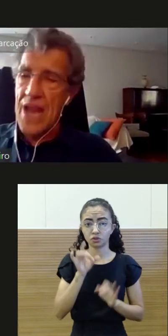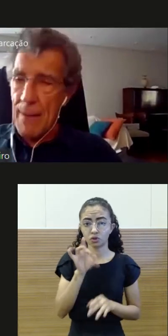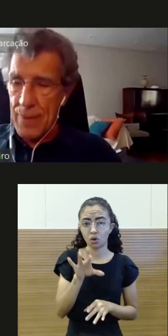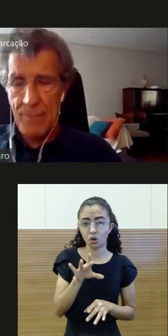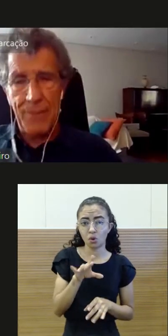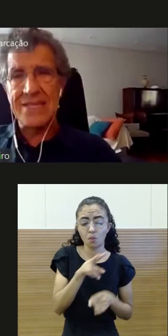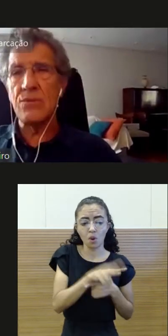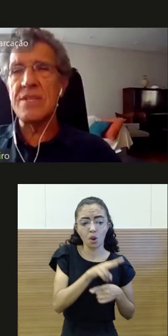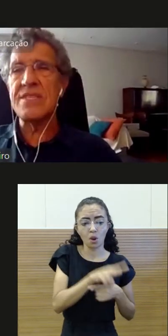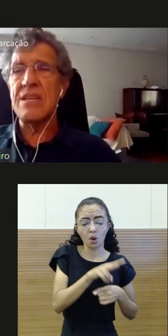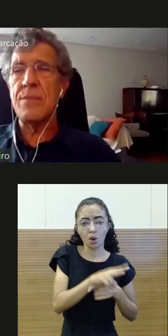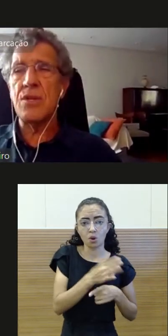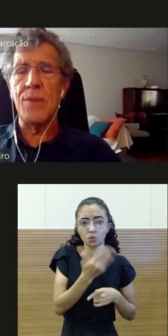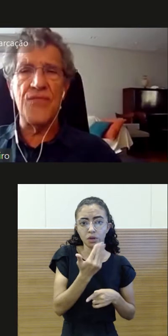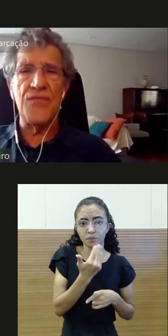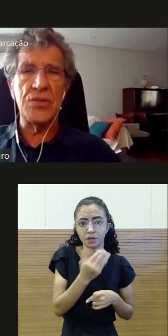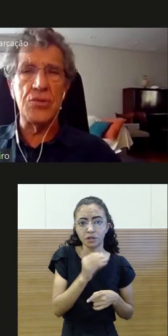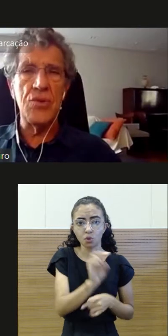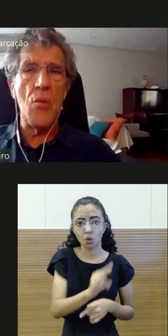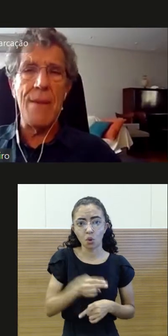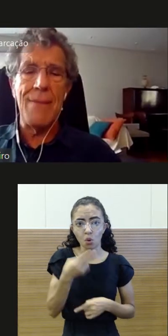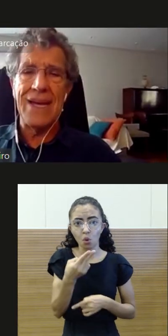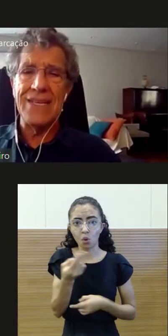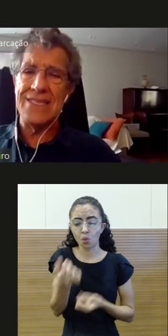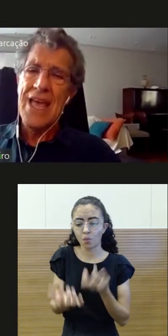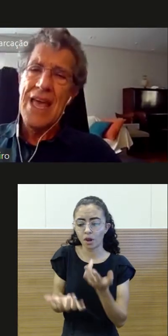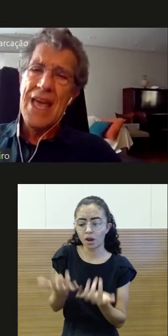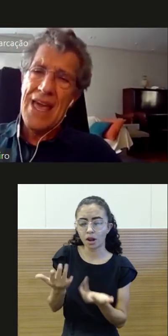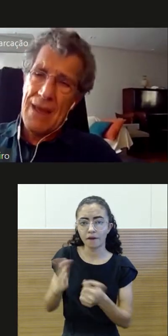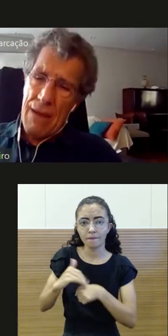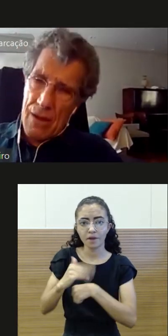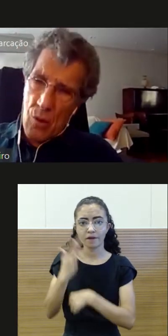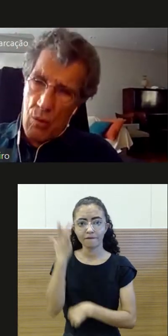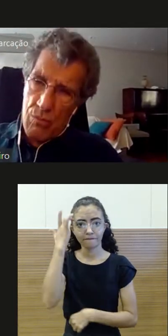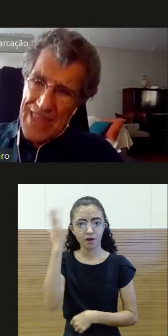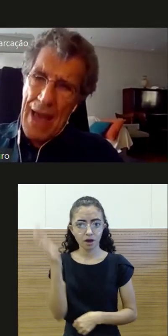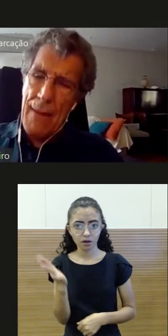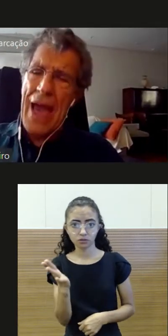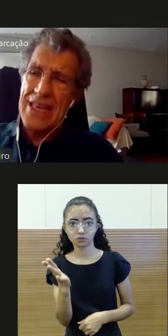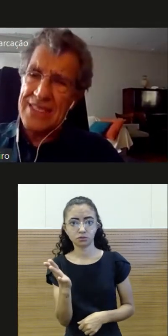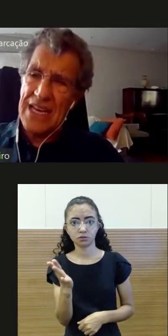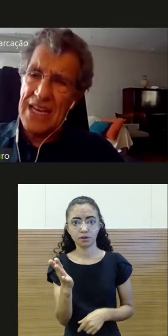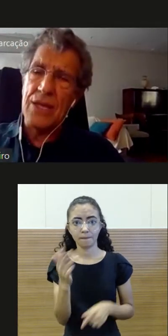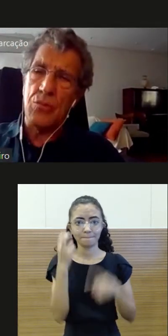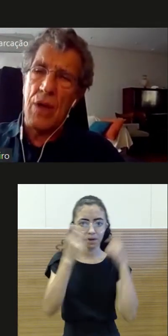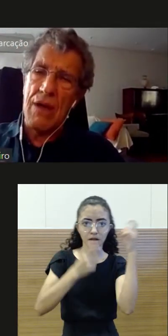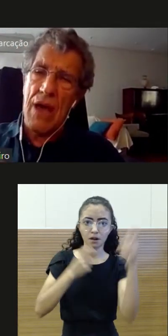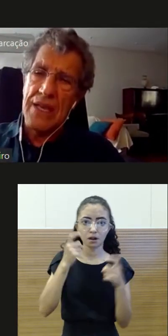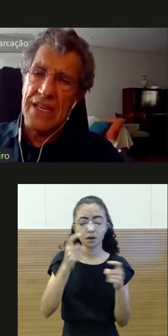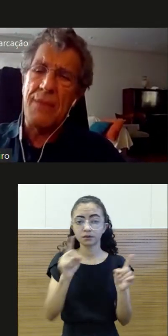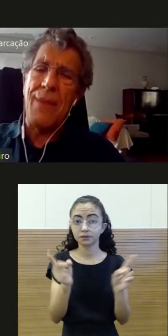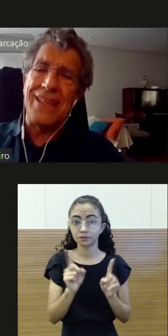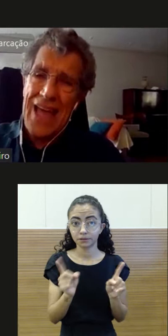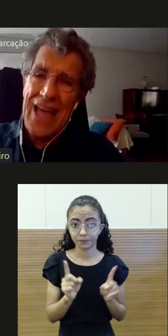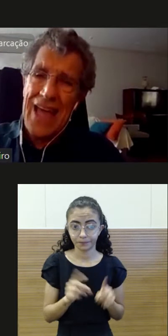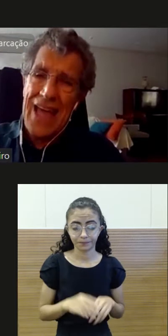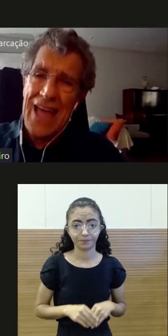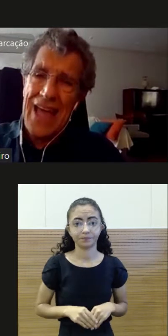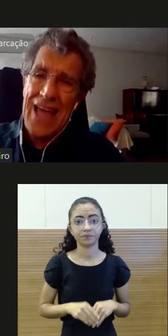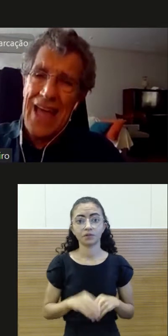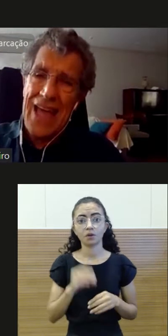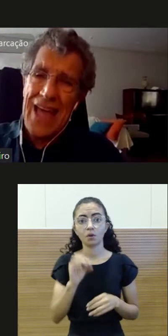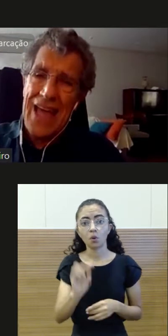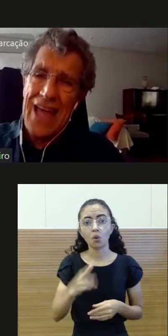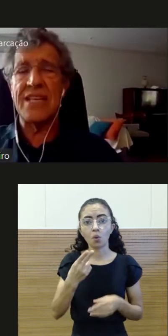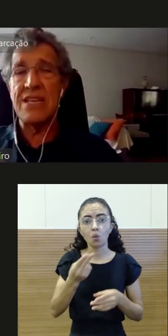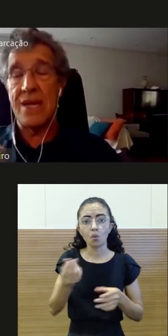the duration of the food, nor to make the preparation easier, nor to provide this food